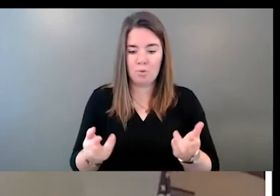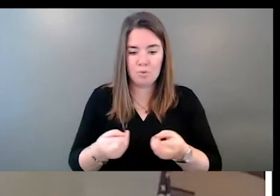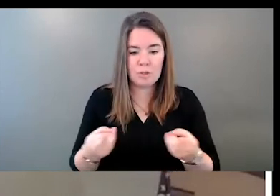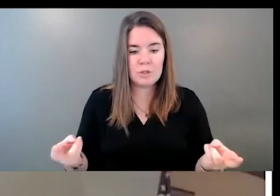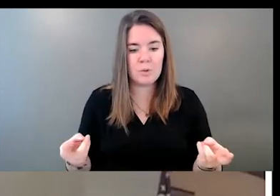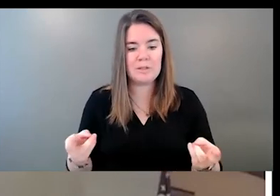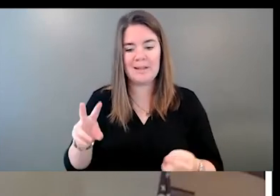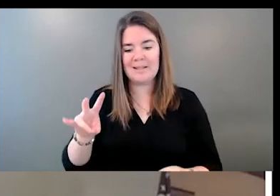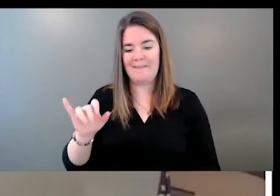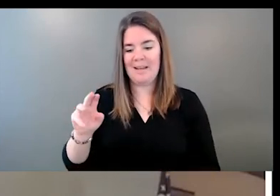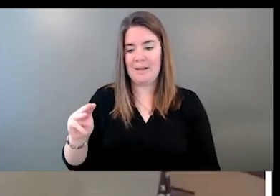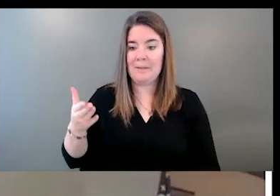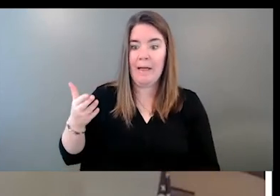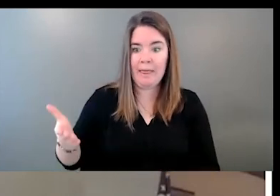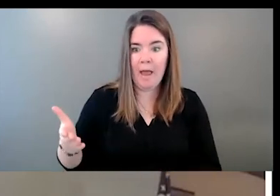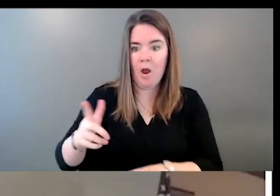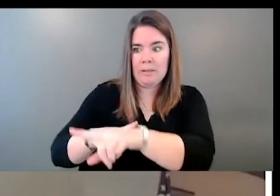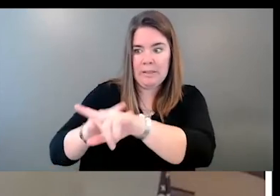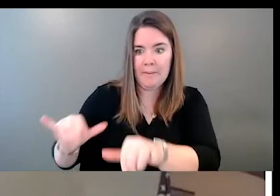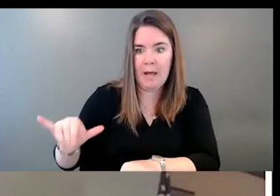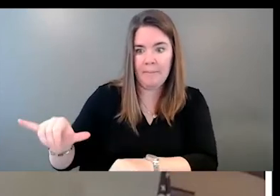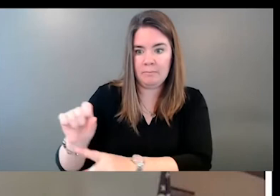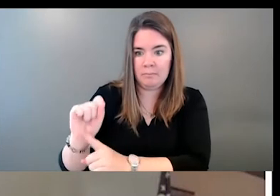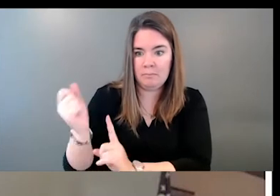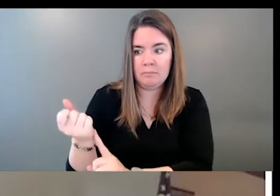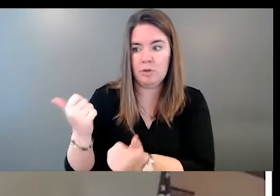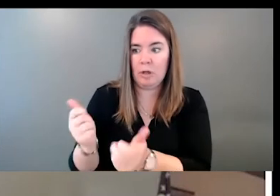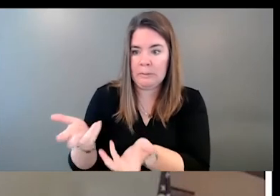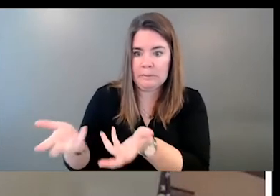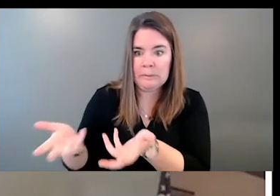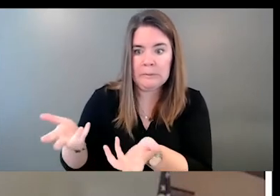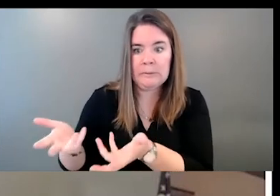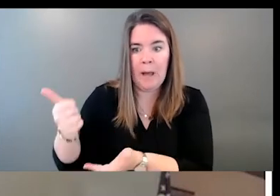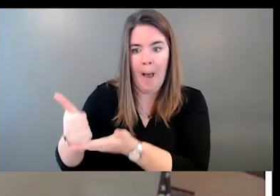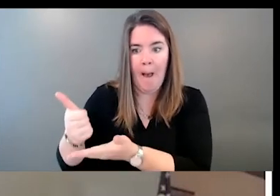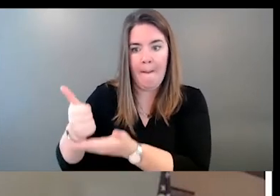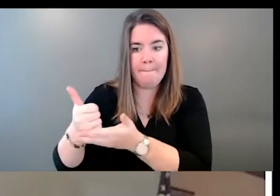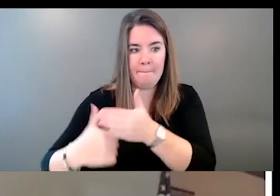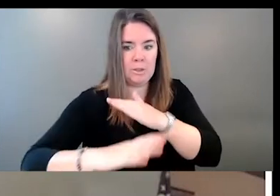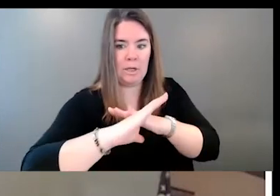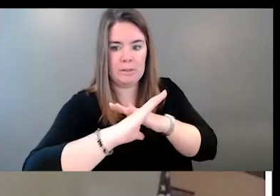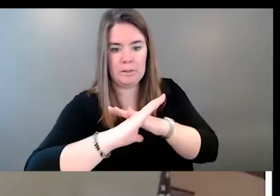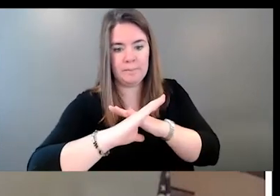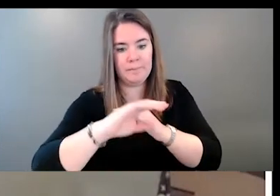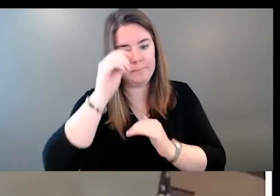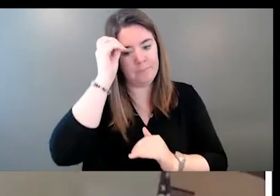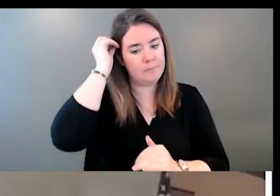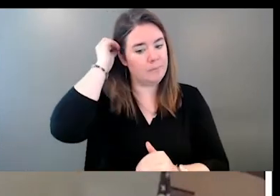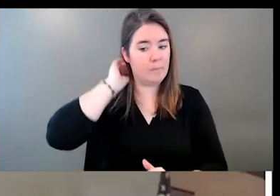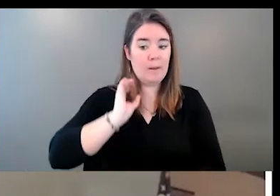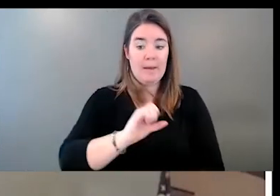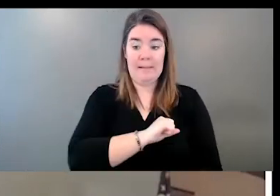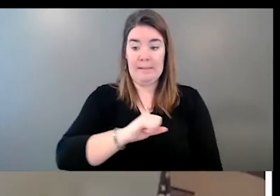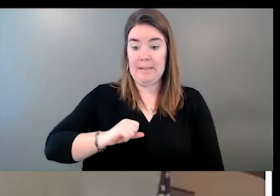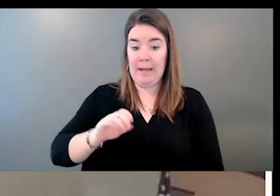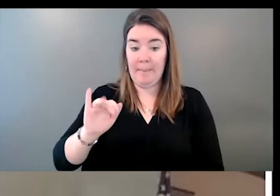scene. The legislature is considering bail reform in House Bill 315 and Senate Bill 182.